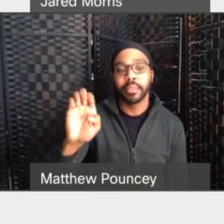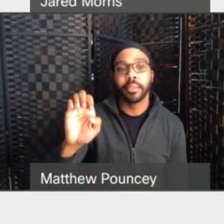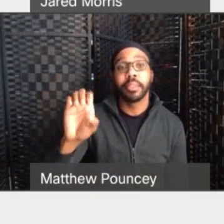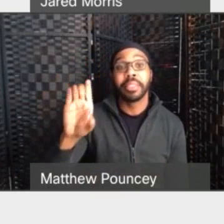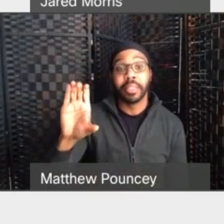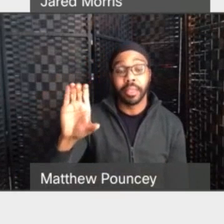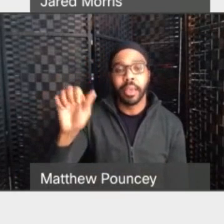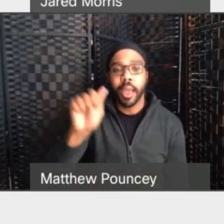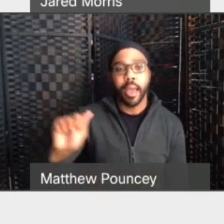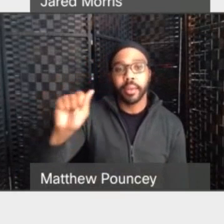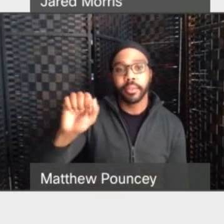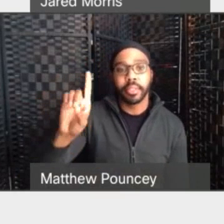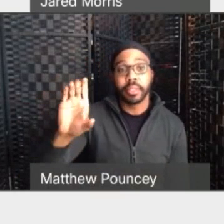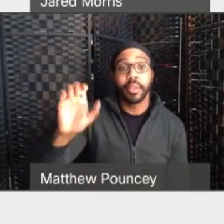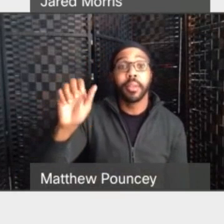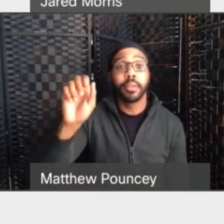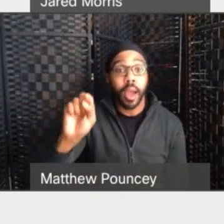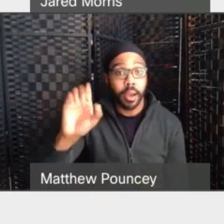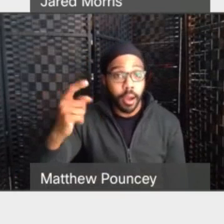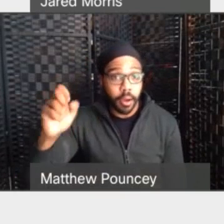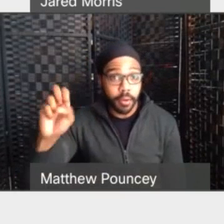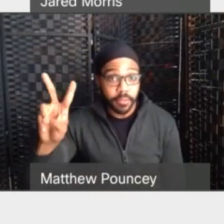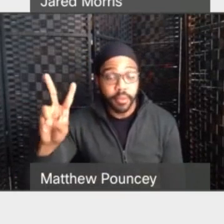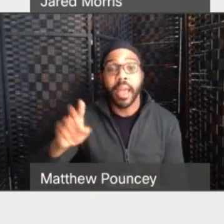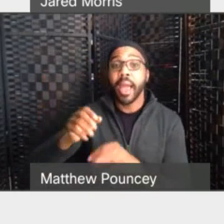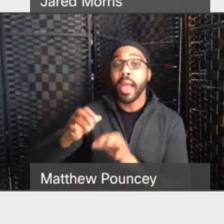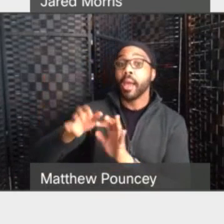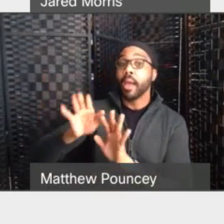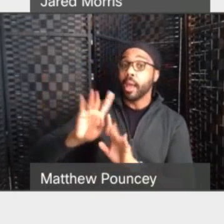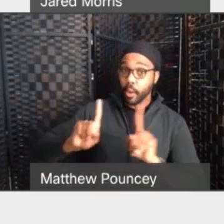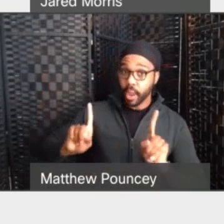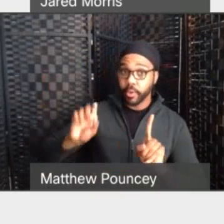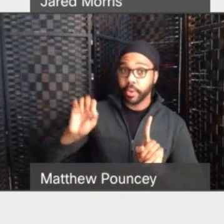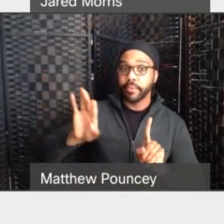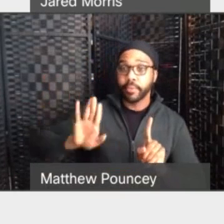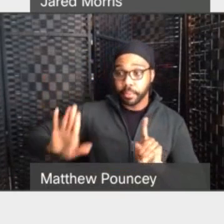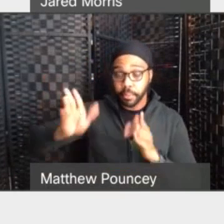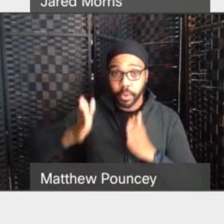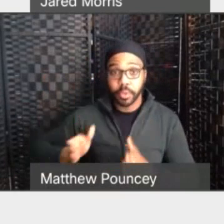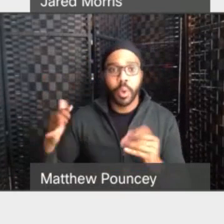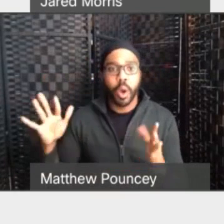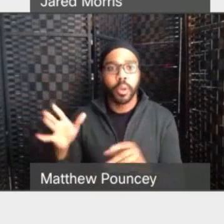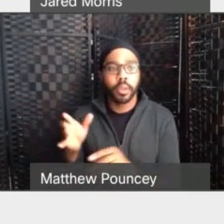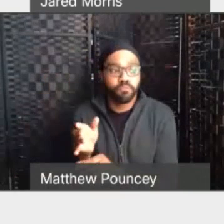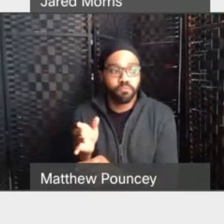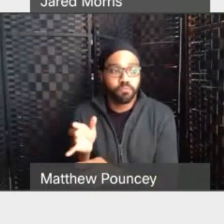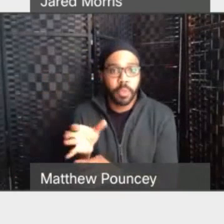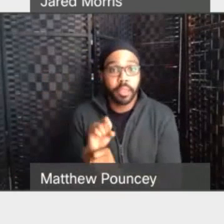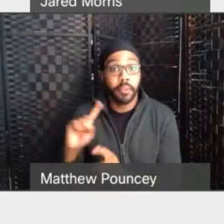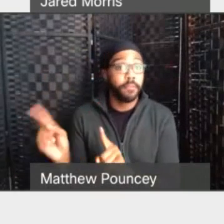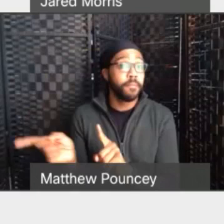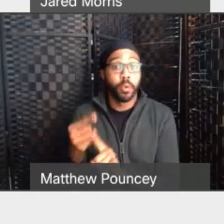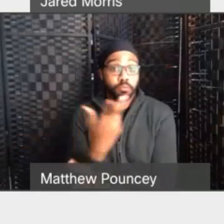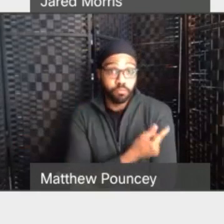vaccinatedc@dc.gov. However, if that person received their first dose at one of our at the clinic that was